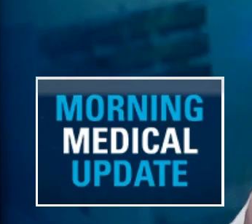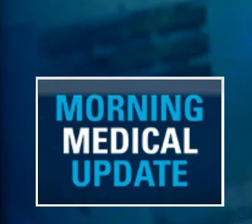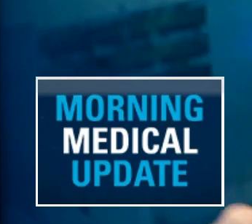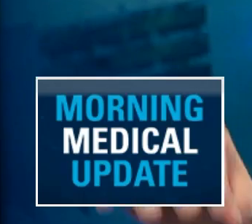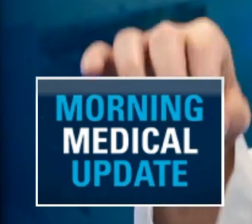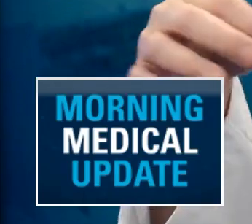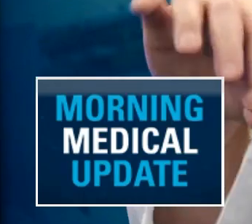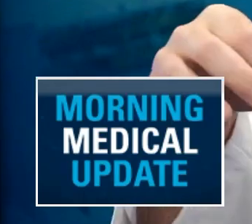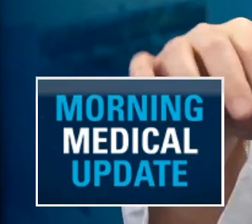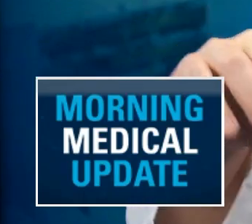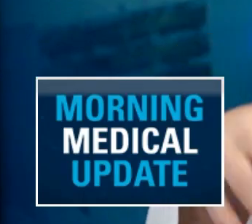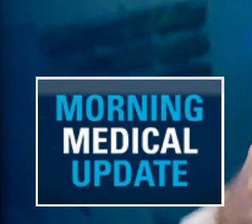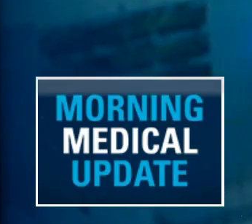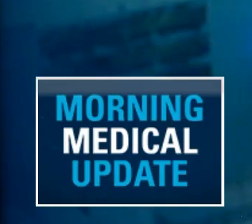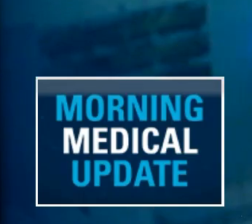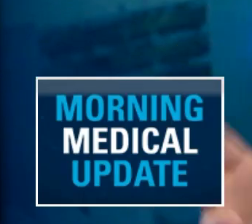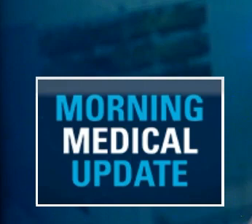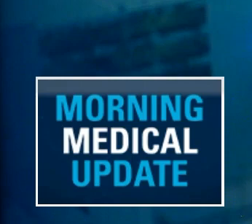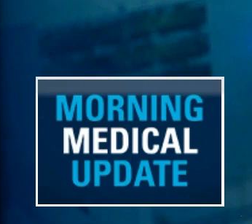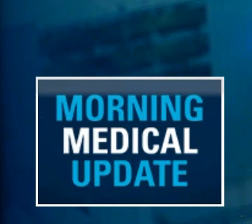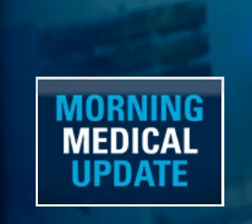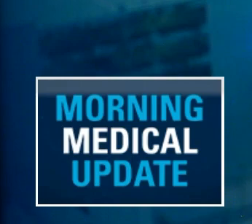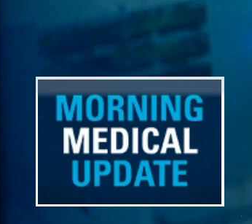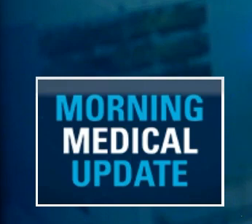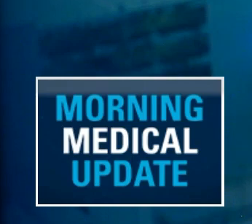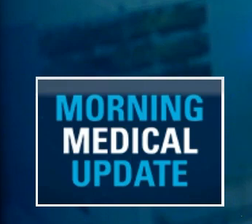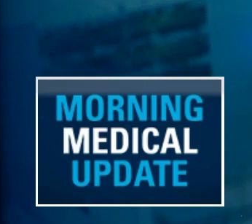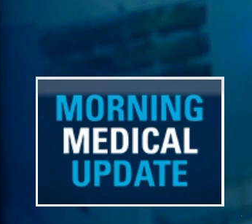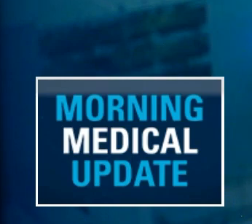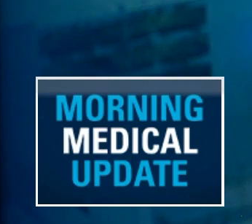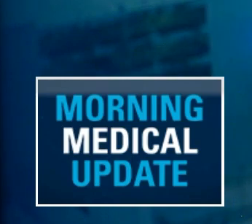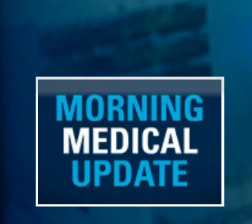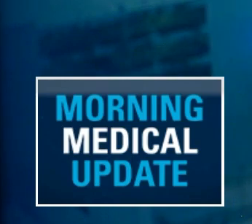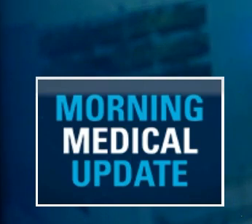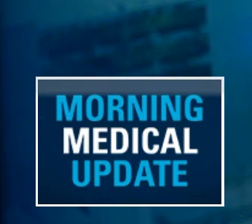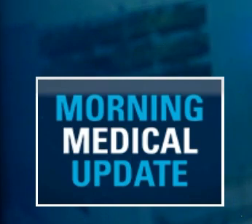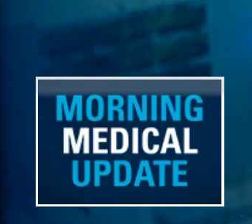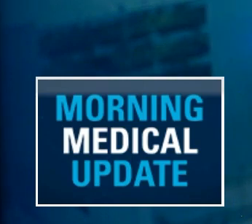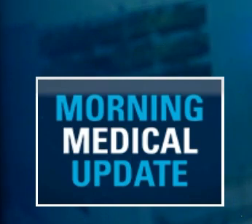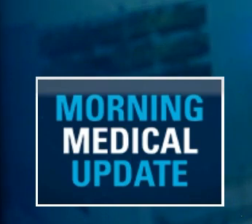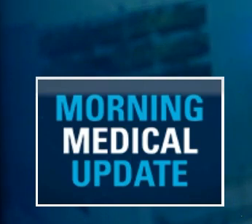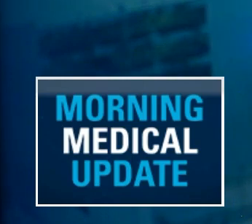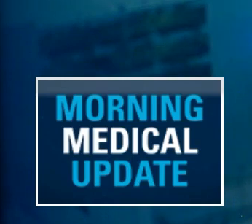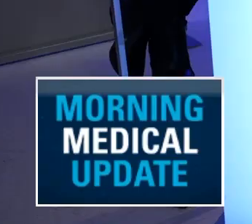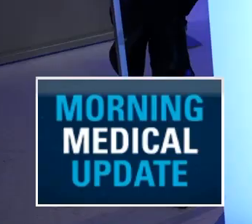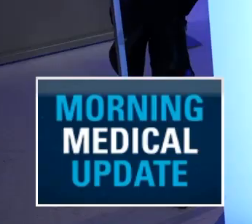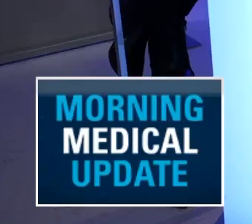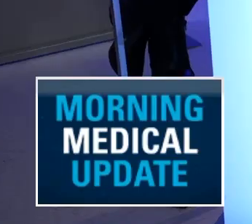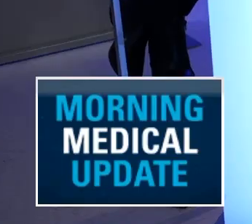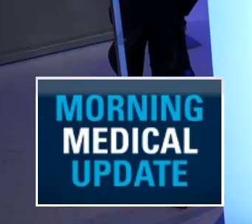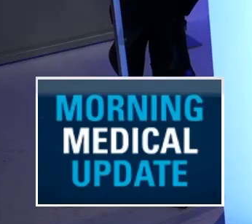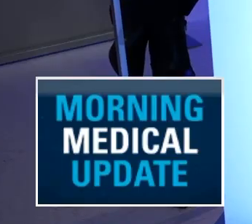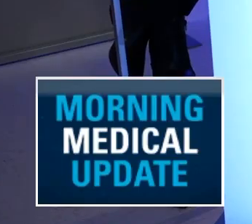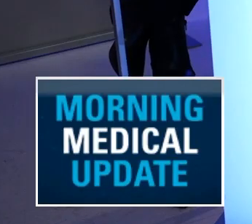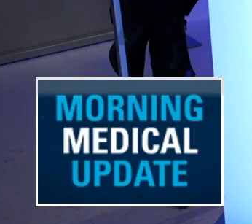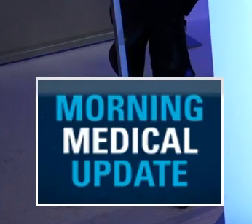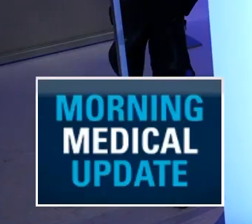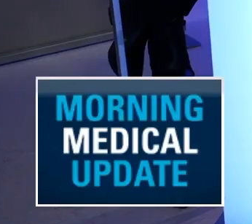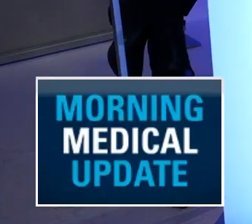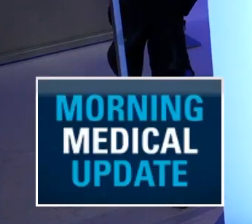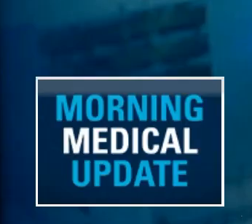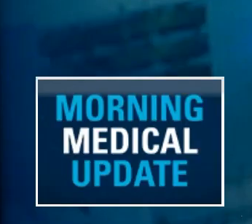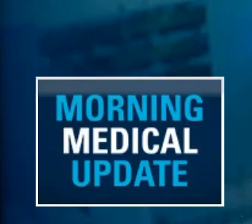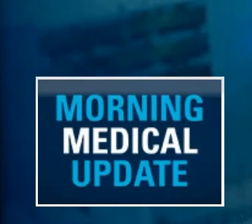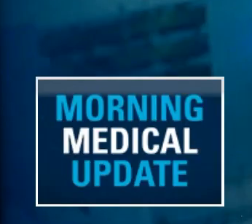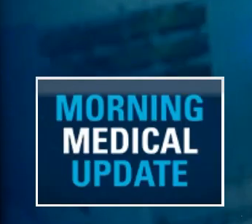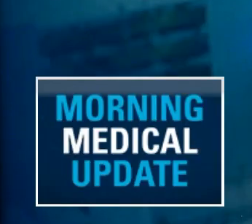tray, okay, and then it screws into that tray so it doesn't float around or anything. Obviously, we don't want it moving around Mallory's head. How new is this technology? It was FDA approved